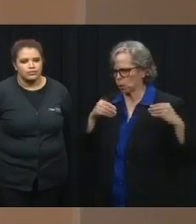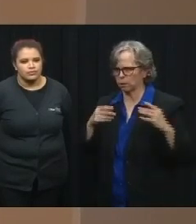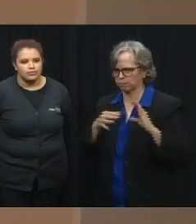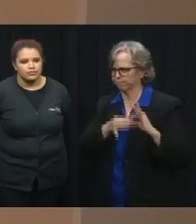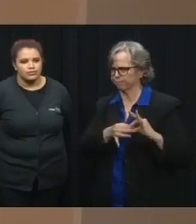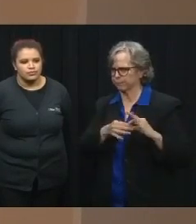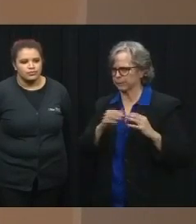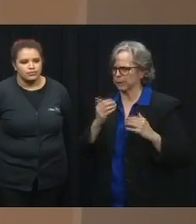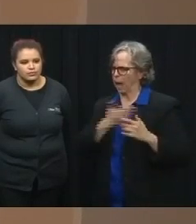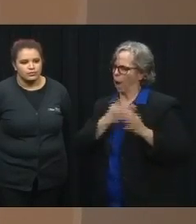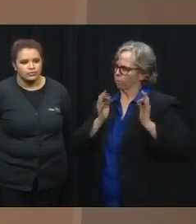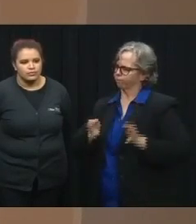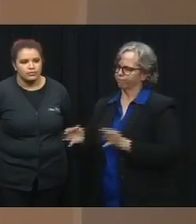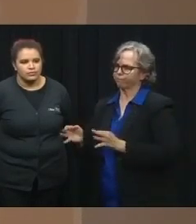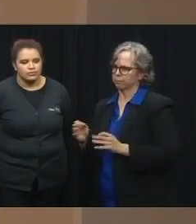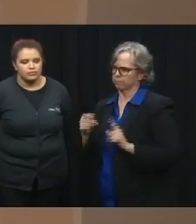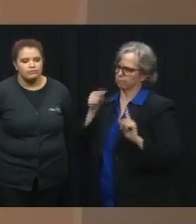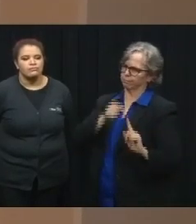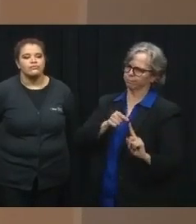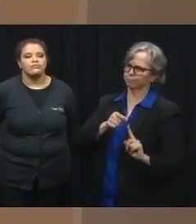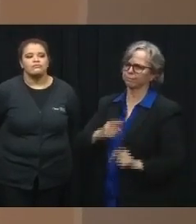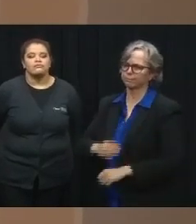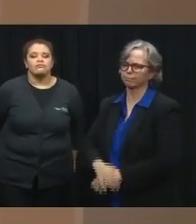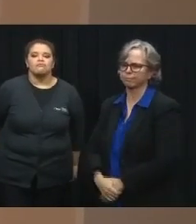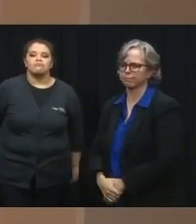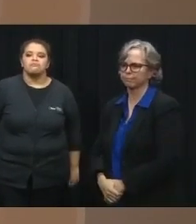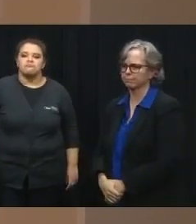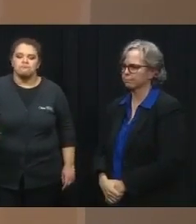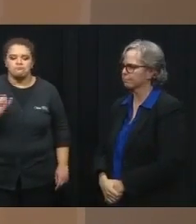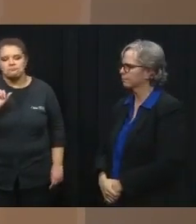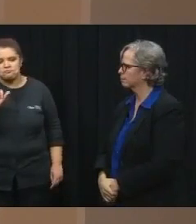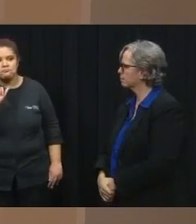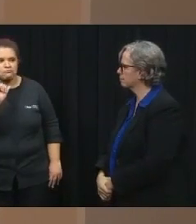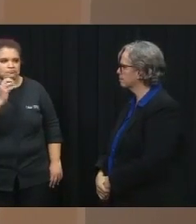determination. Thank you.